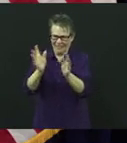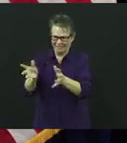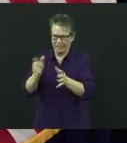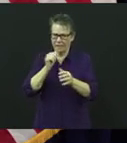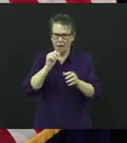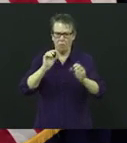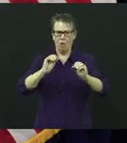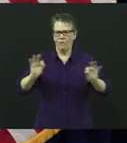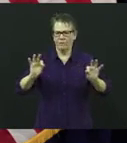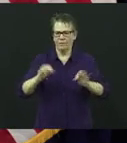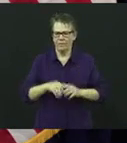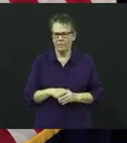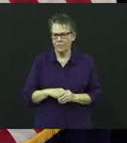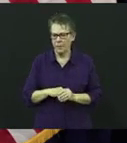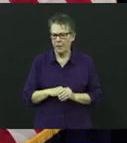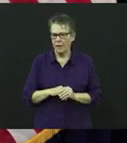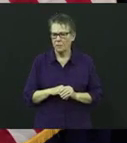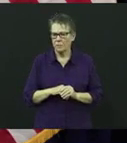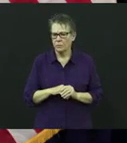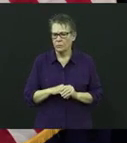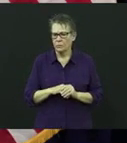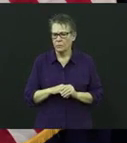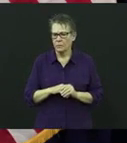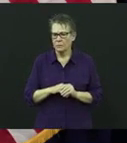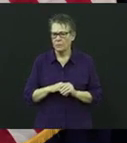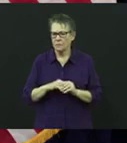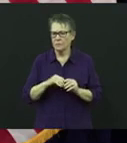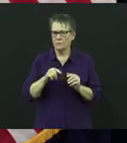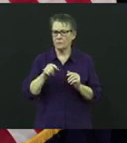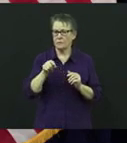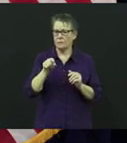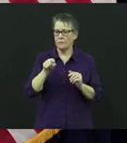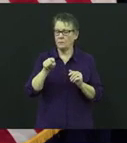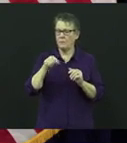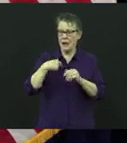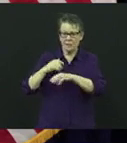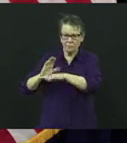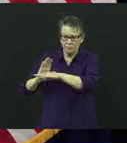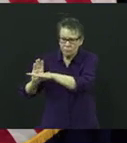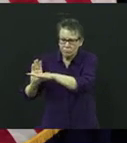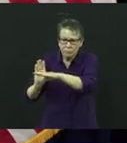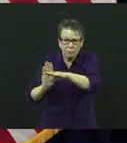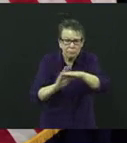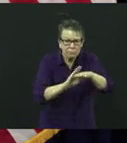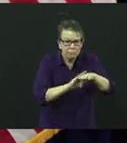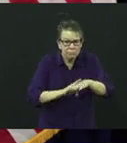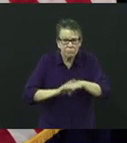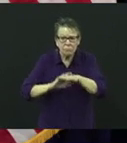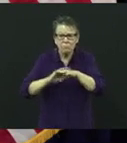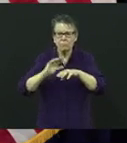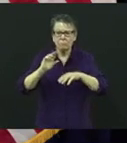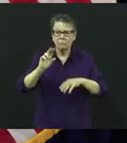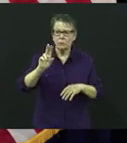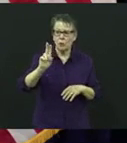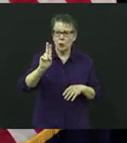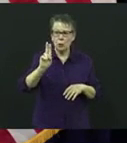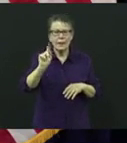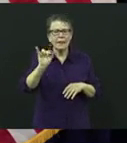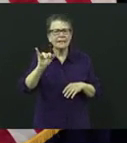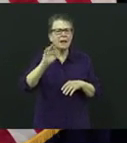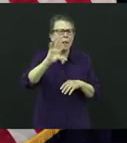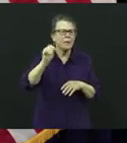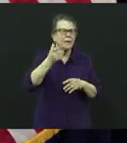to suspend shutoffs. No New Jerseyan should fear for losing their access to water throughout this emergency.